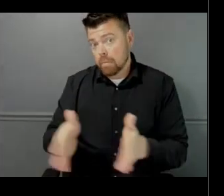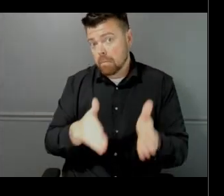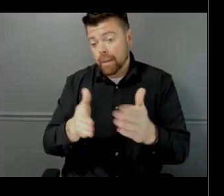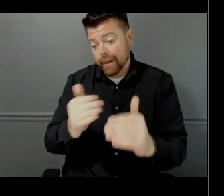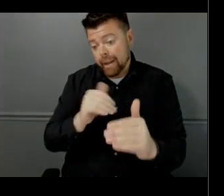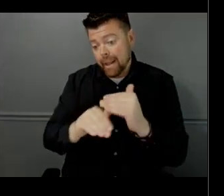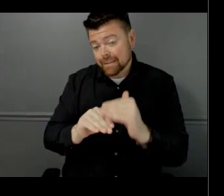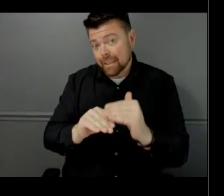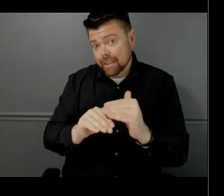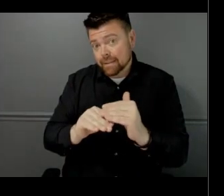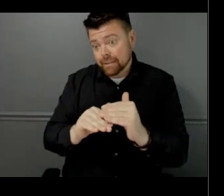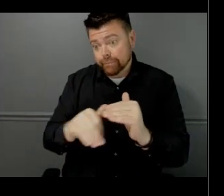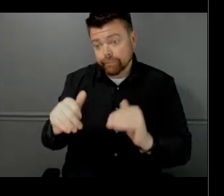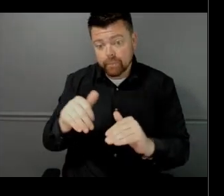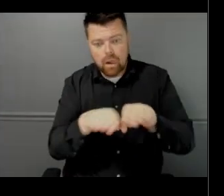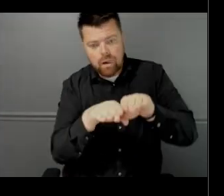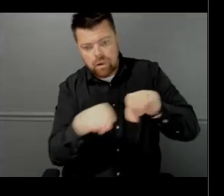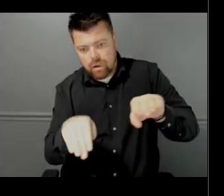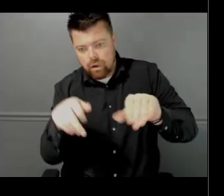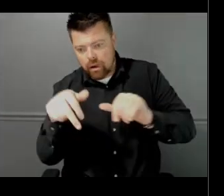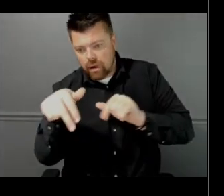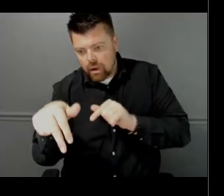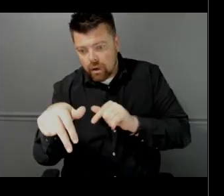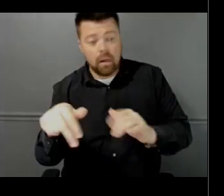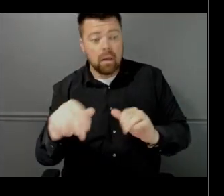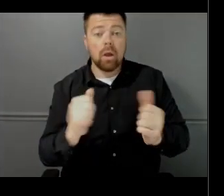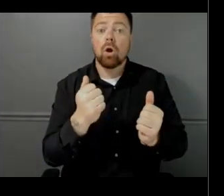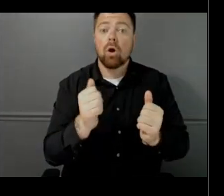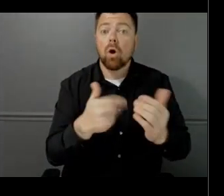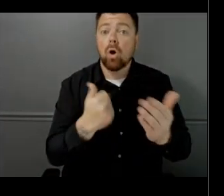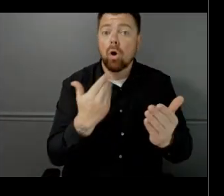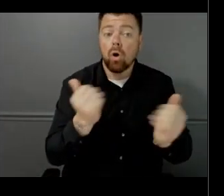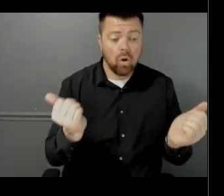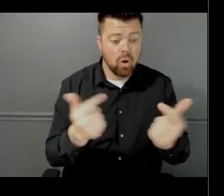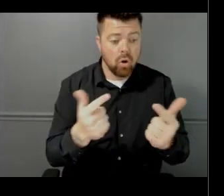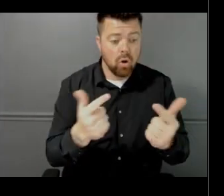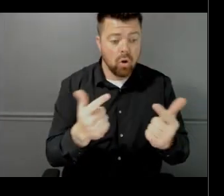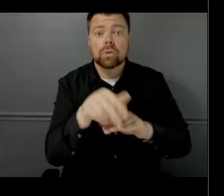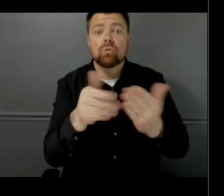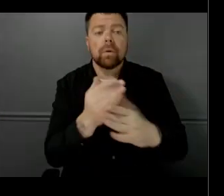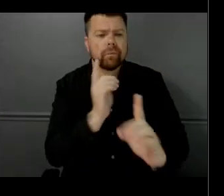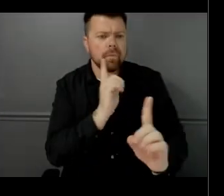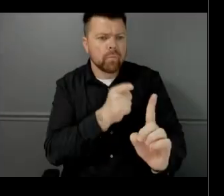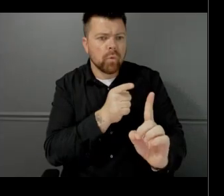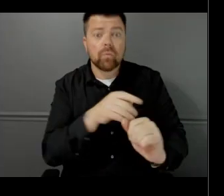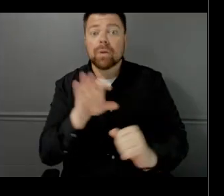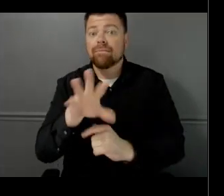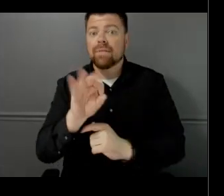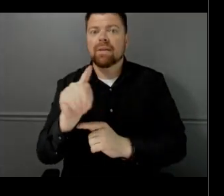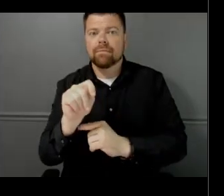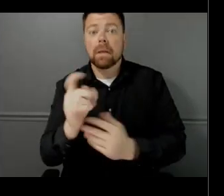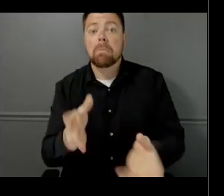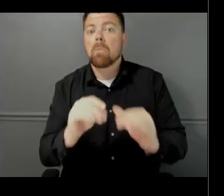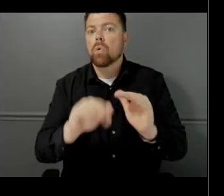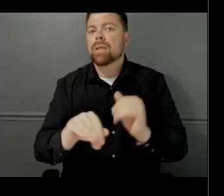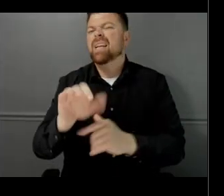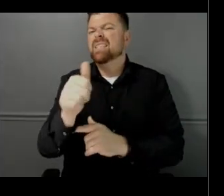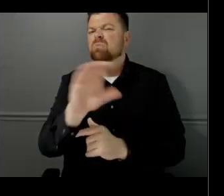entrance and all pedestrian arrival points within 50 feet exceeds